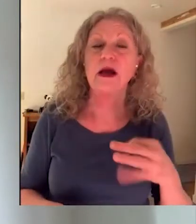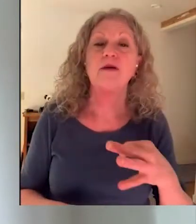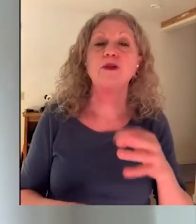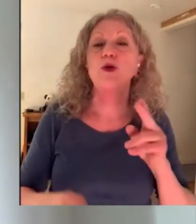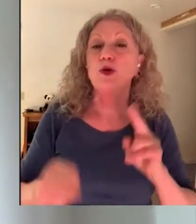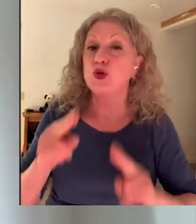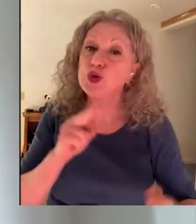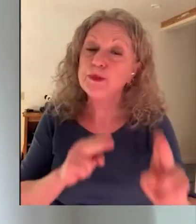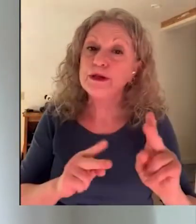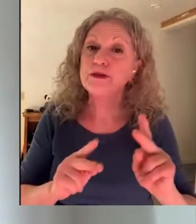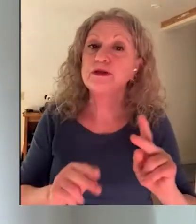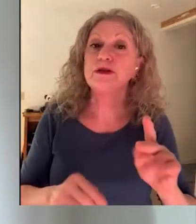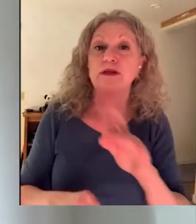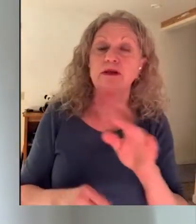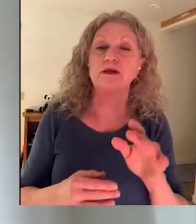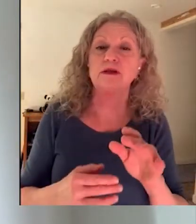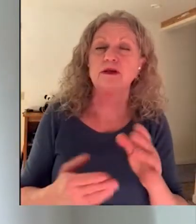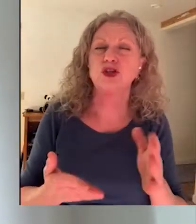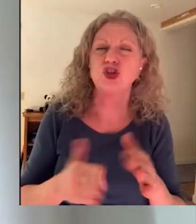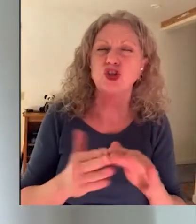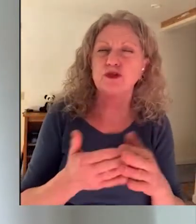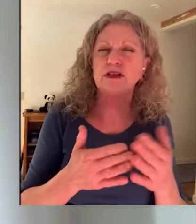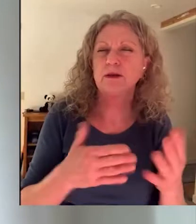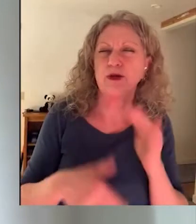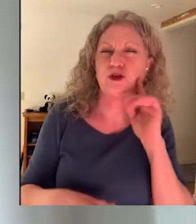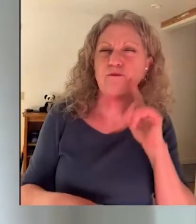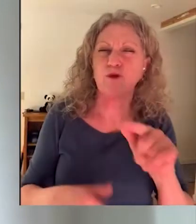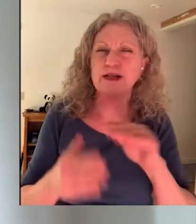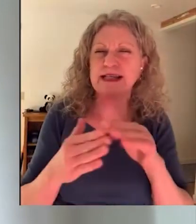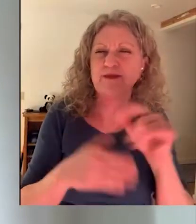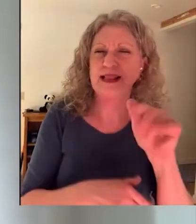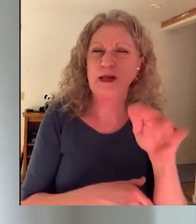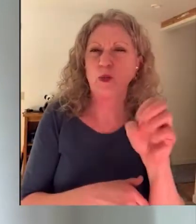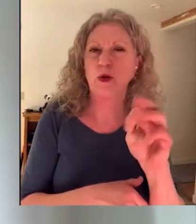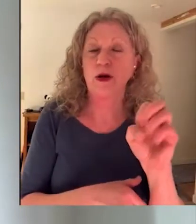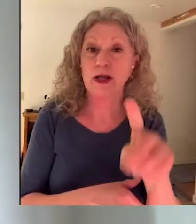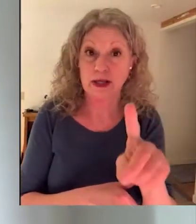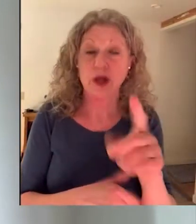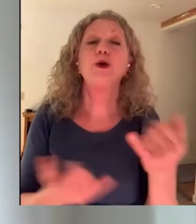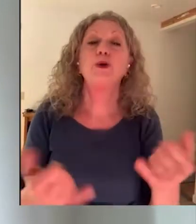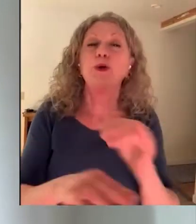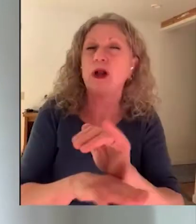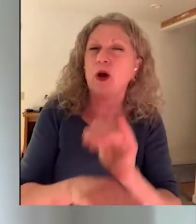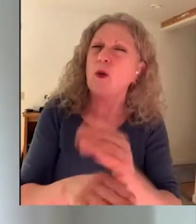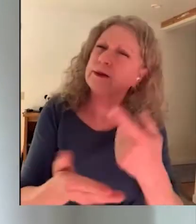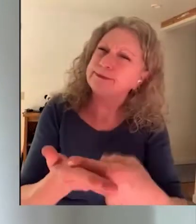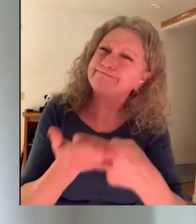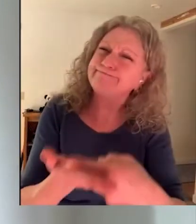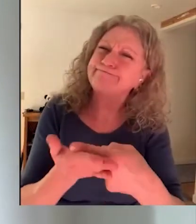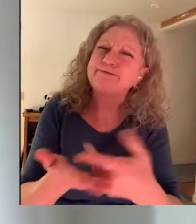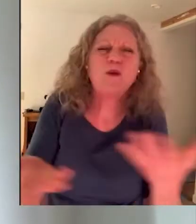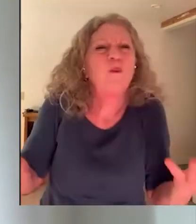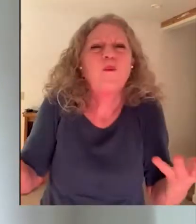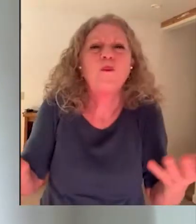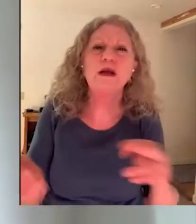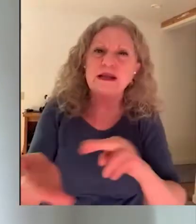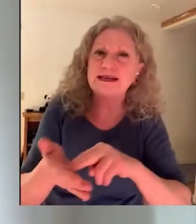for the City of Linwood. Tonight, I would like to discuss, what does it mean to be